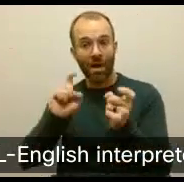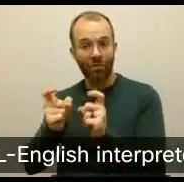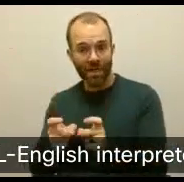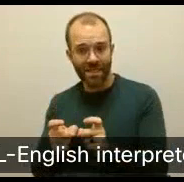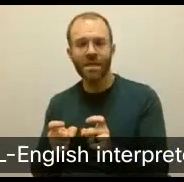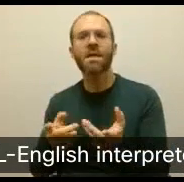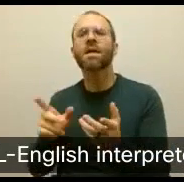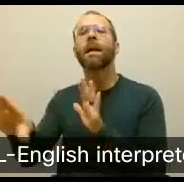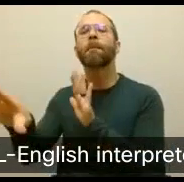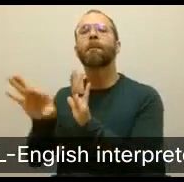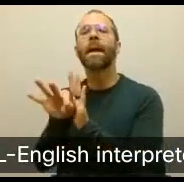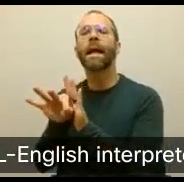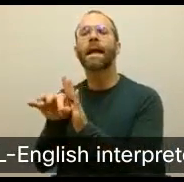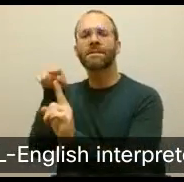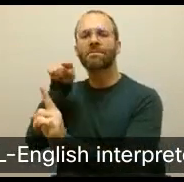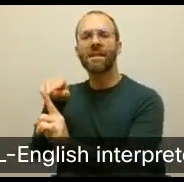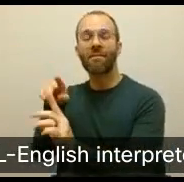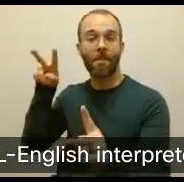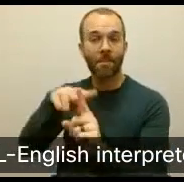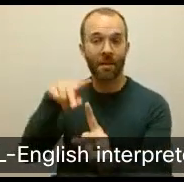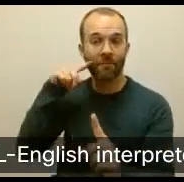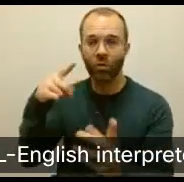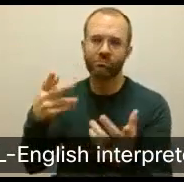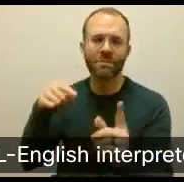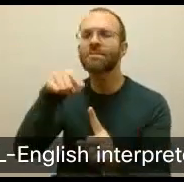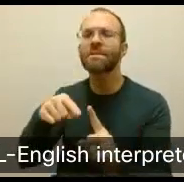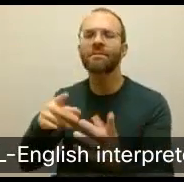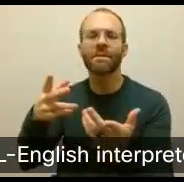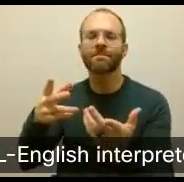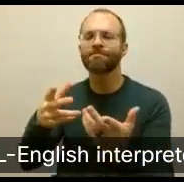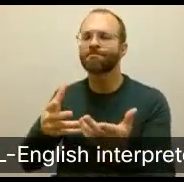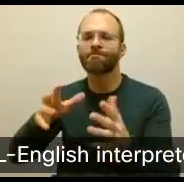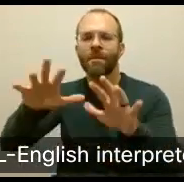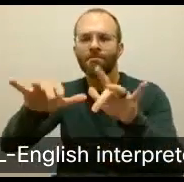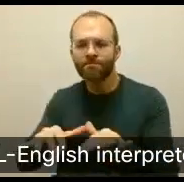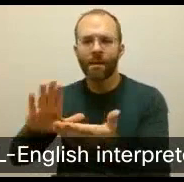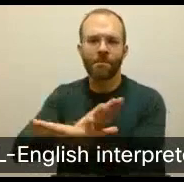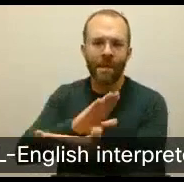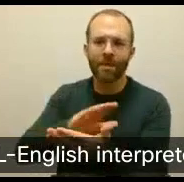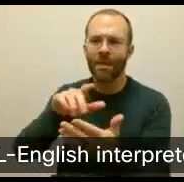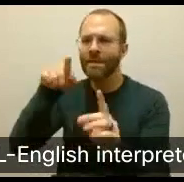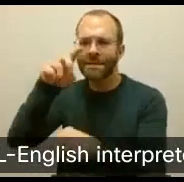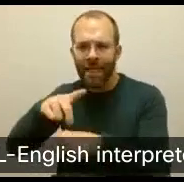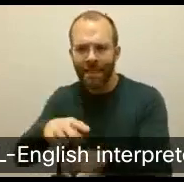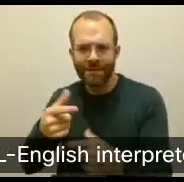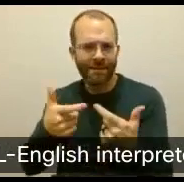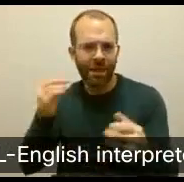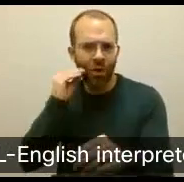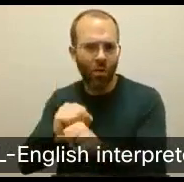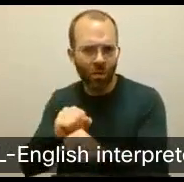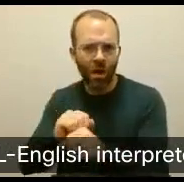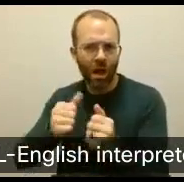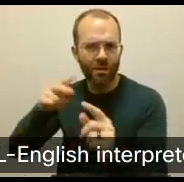from a source that's applicable to their writing task, their topic, and audience. So the main differences there then are